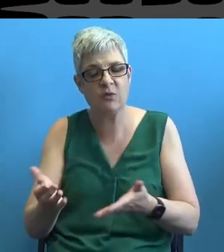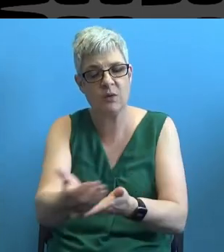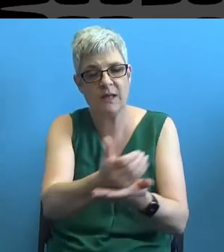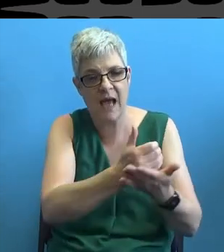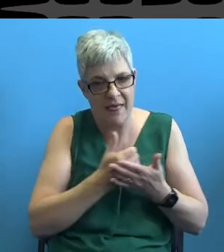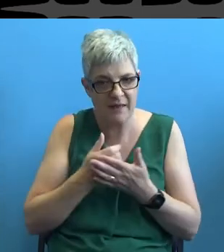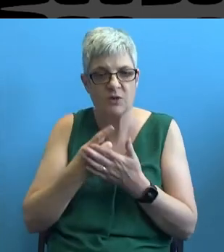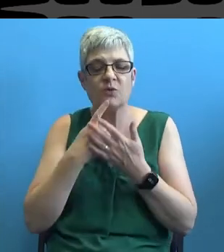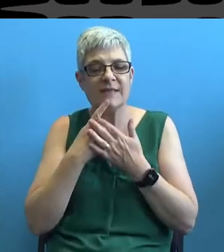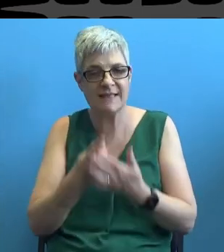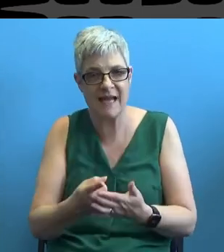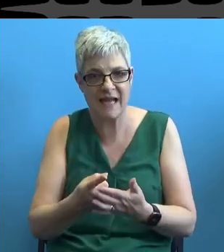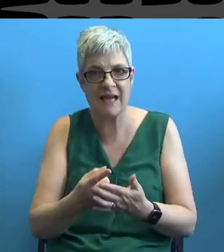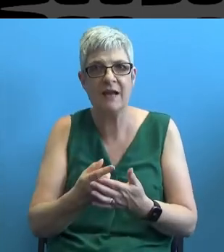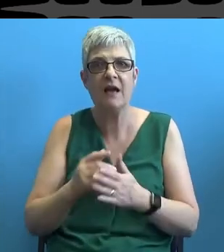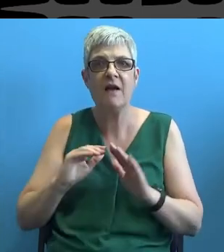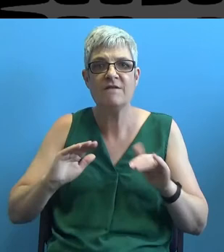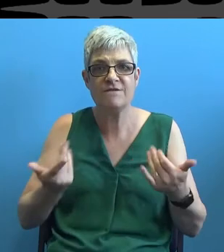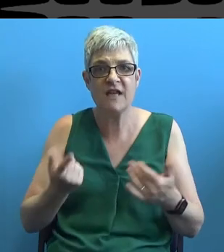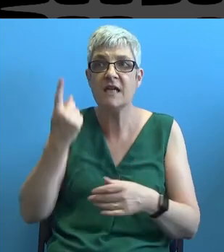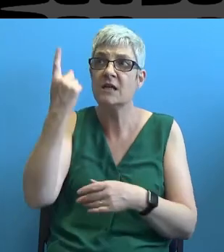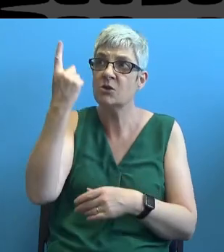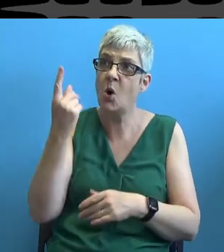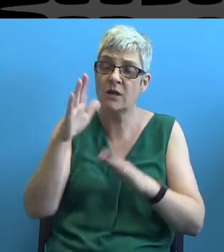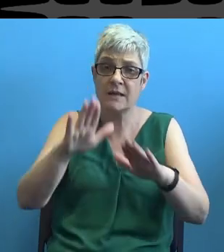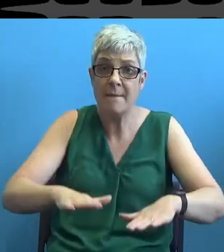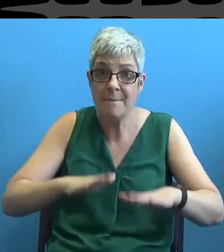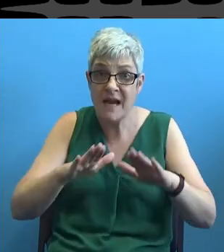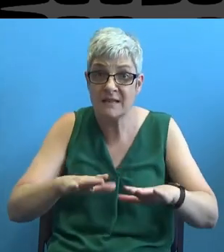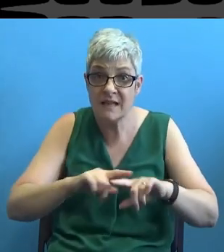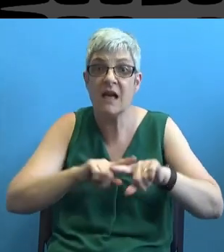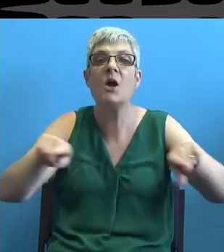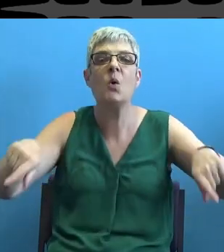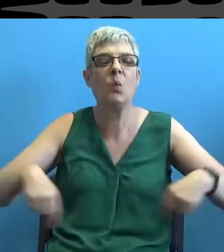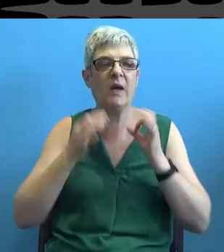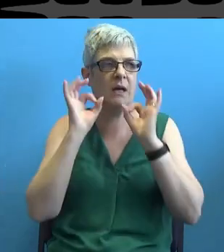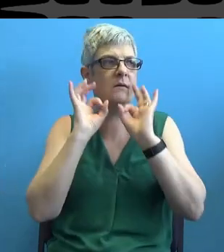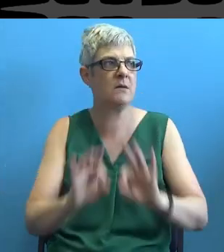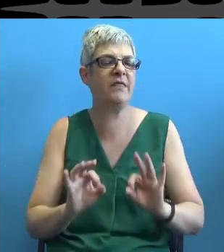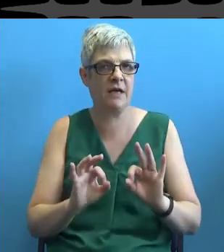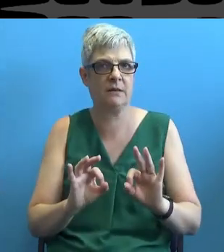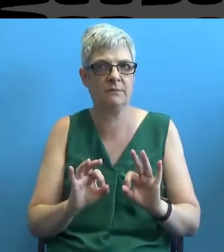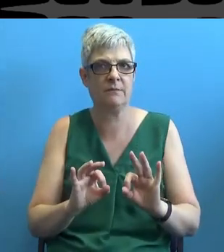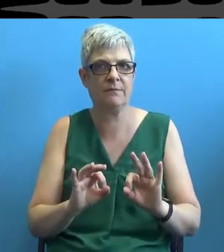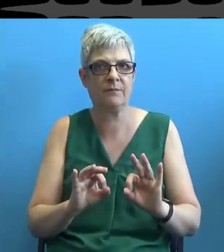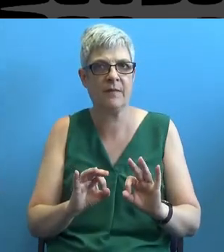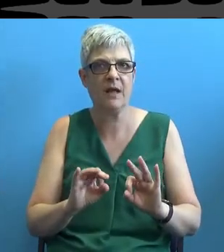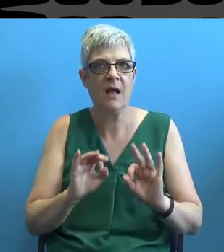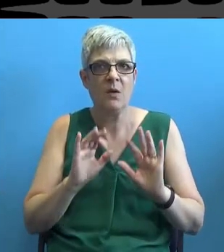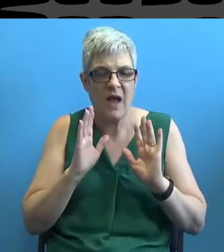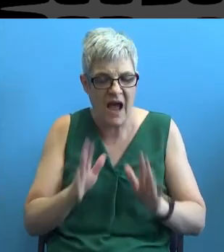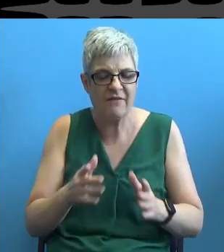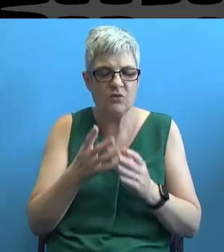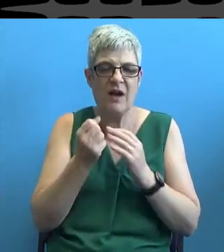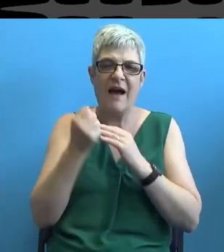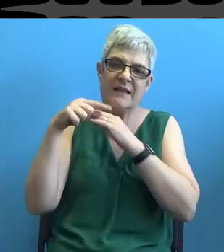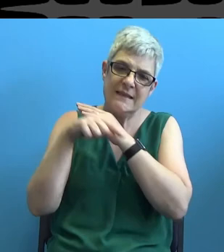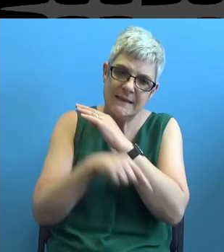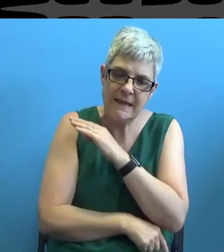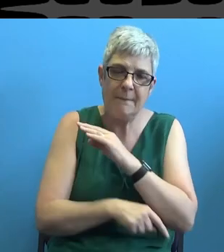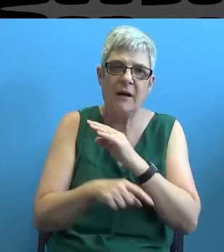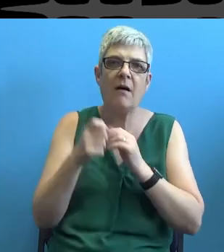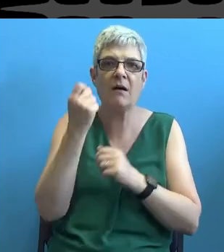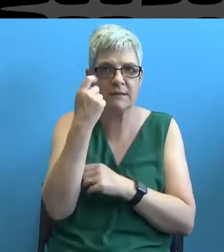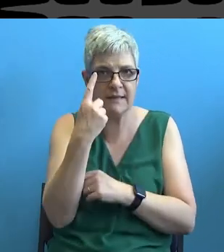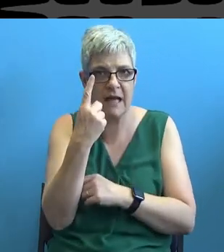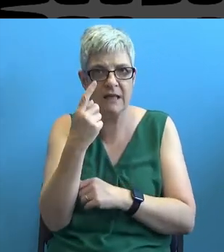without God's mercy, we are nothing. We meet to get a fresh realization, a deeper grasp of what the mercy of